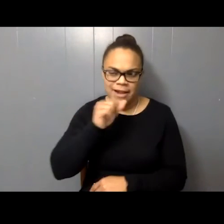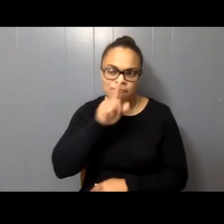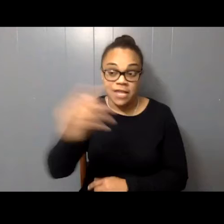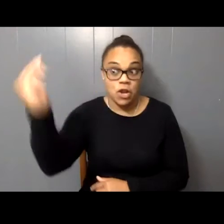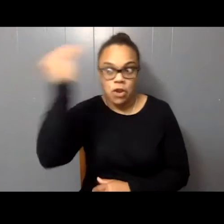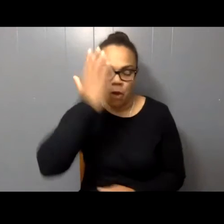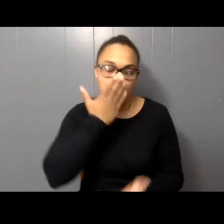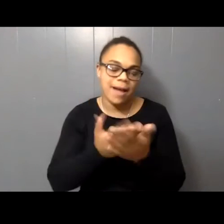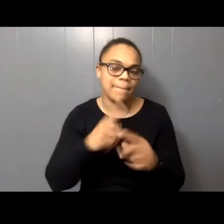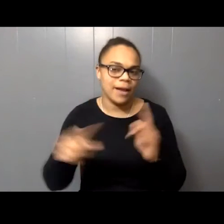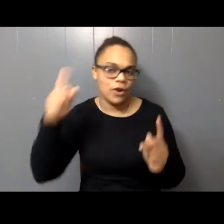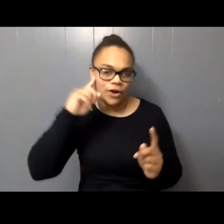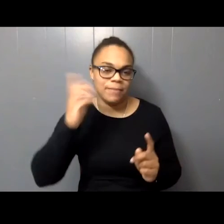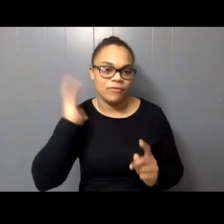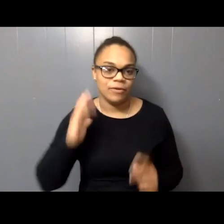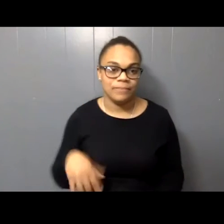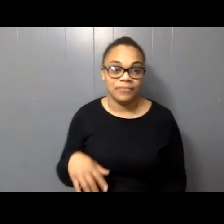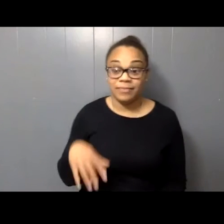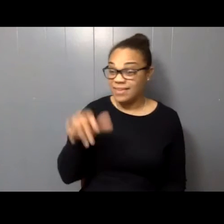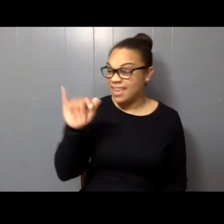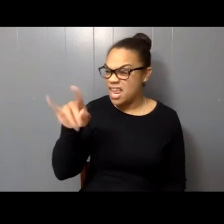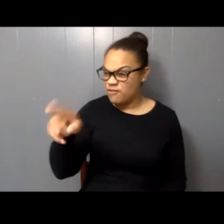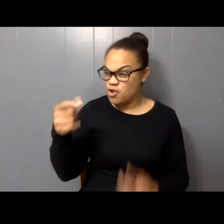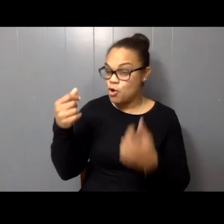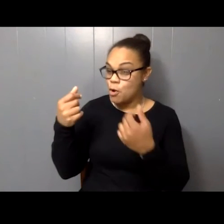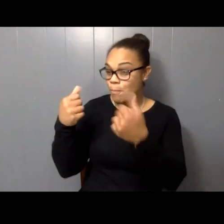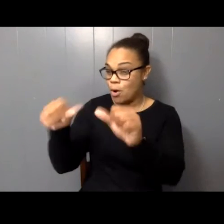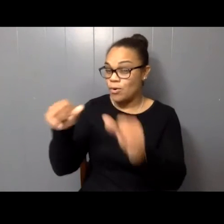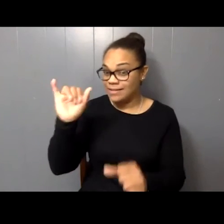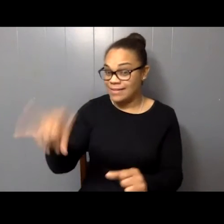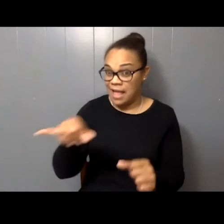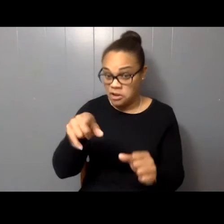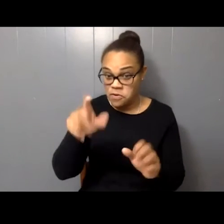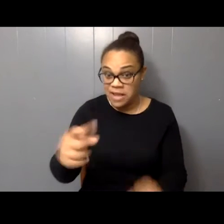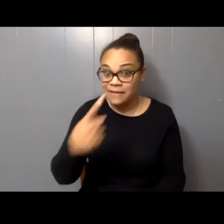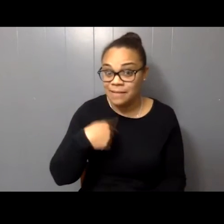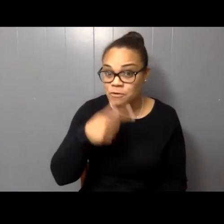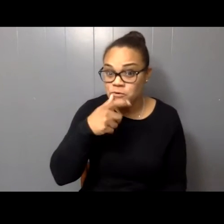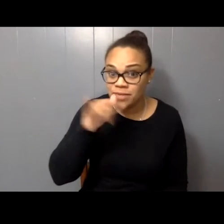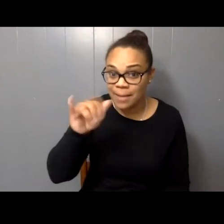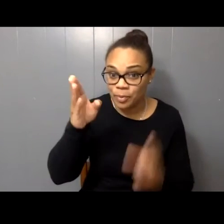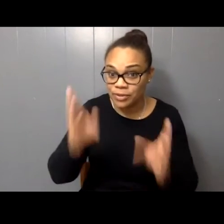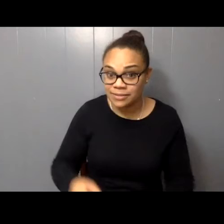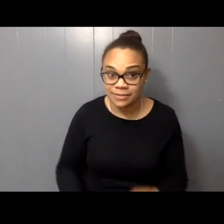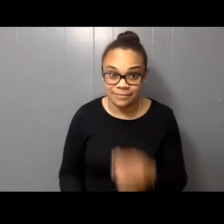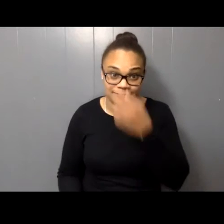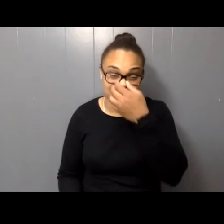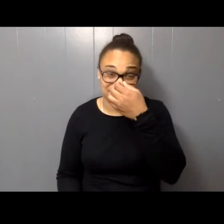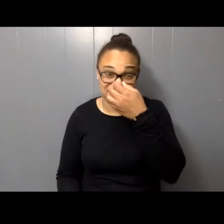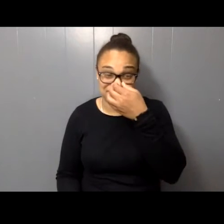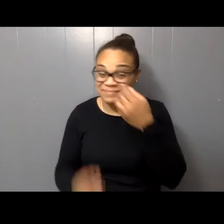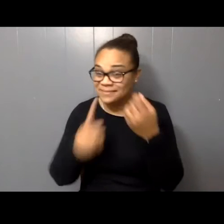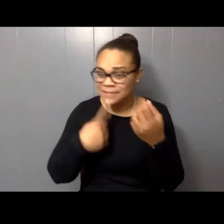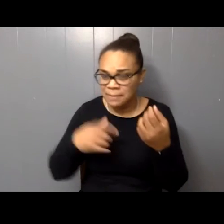him. Whoever wrote that, if you want to unmute yourself and tell me who it is, that would be very nice. Or like a movie or something, but I